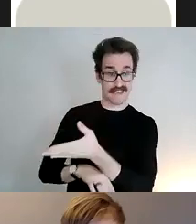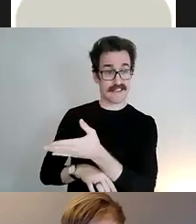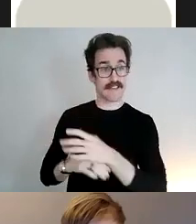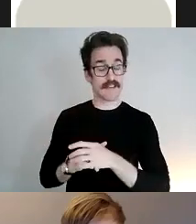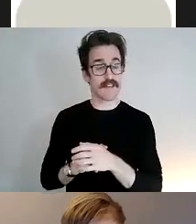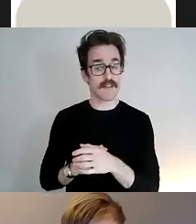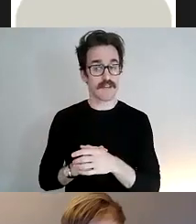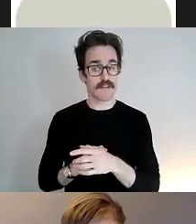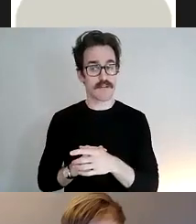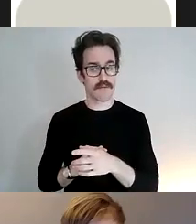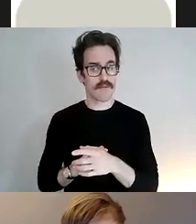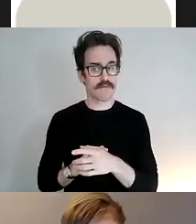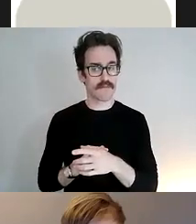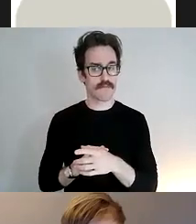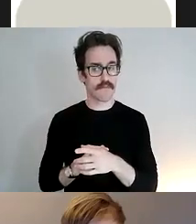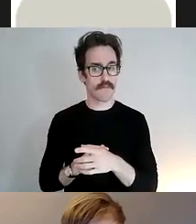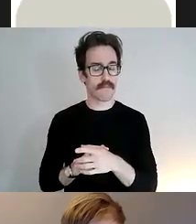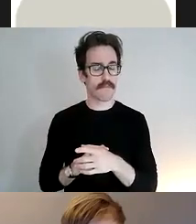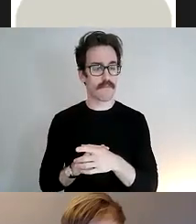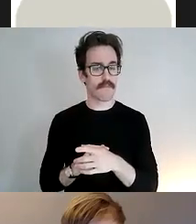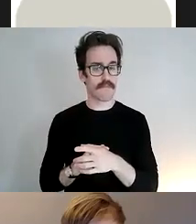the possible risks and possible solutions.